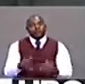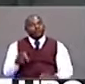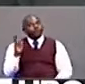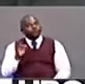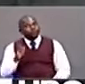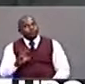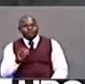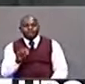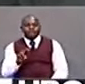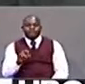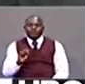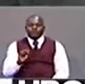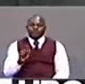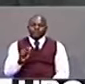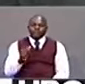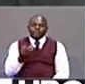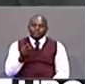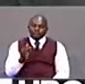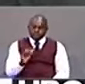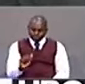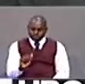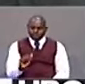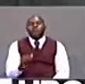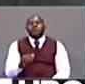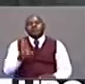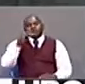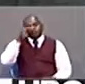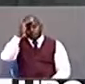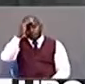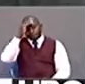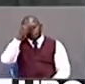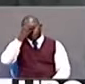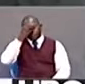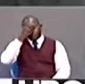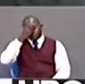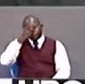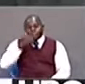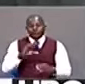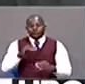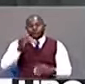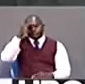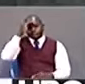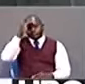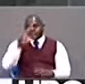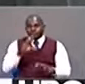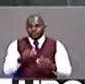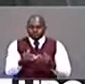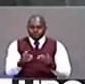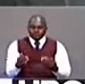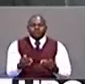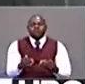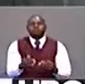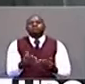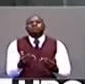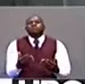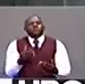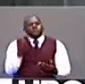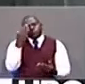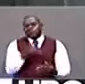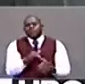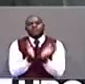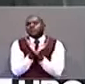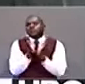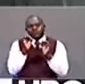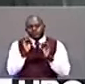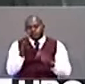Mr. Mustafa is a fugitive. He's what? The police knows that. If the police knows that he's a fugitive, why haven't they arrested